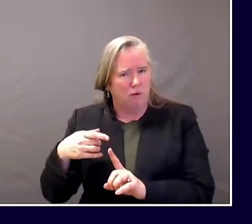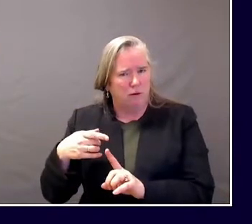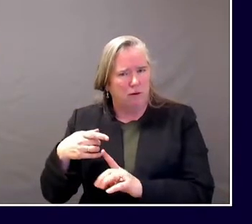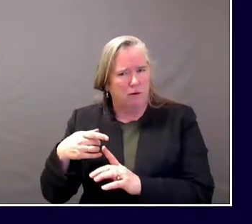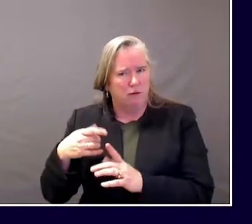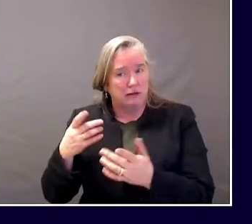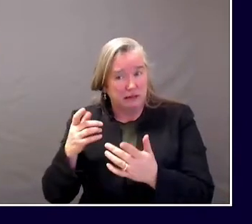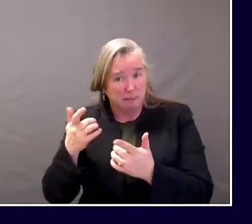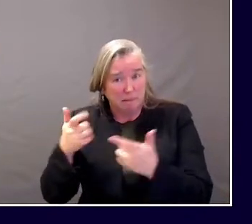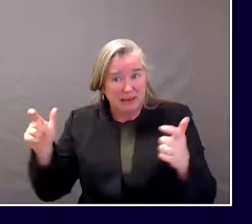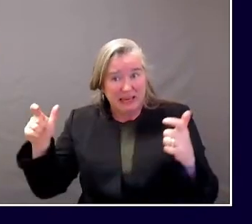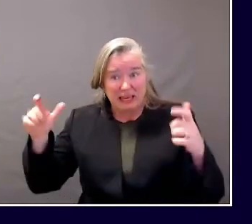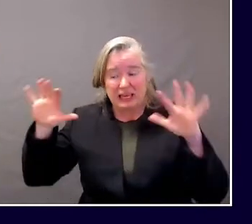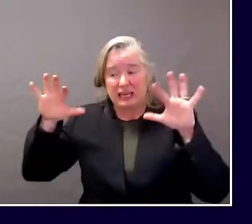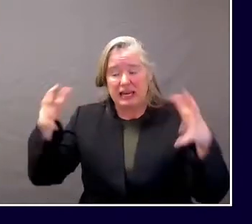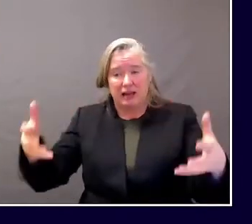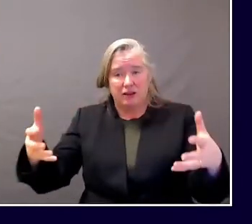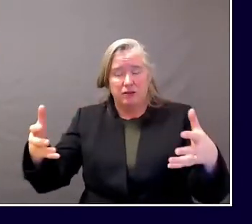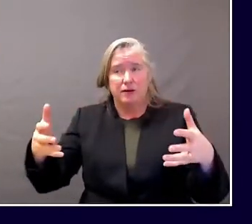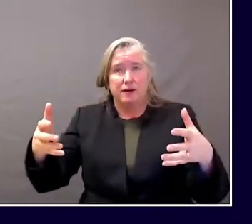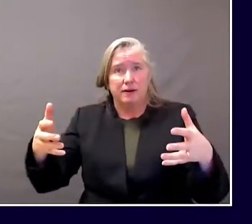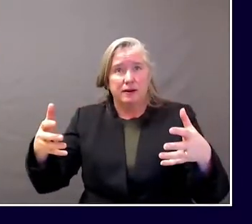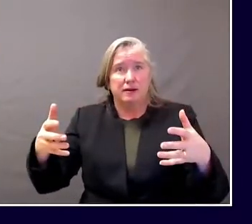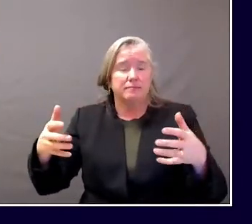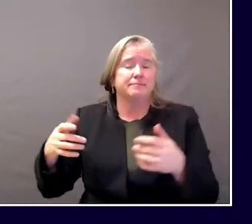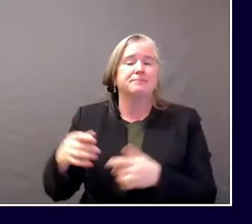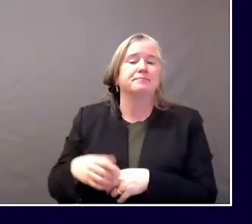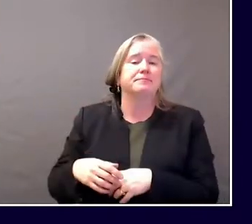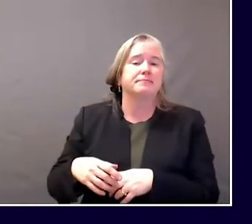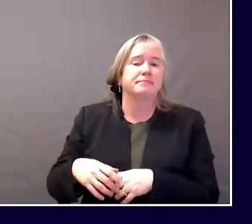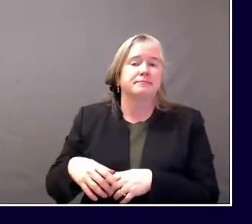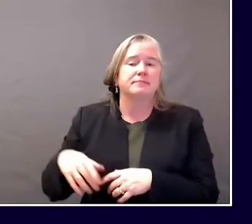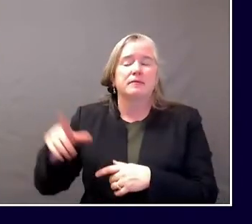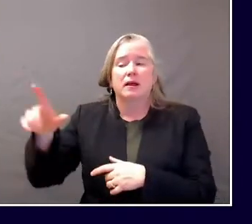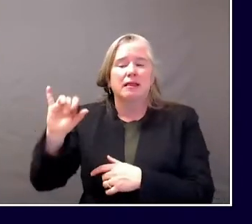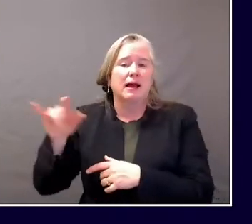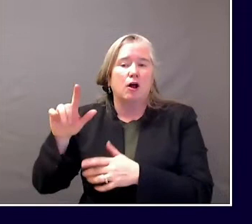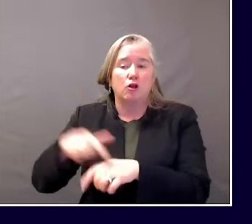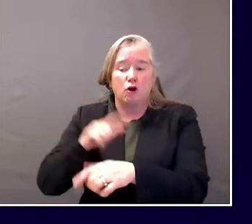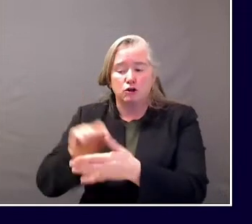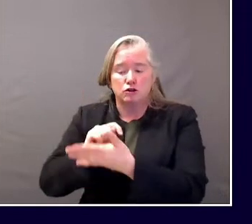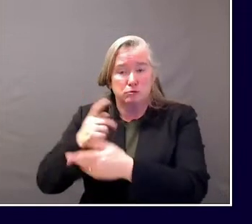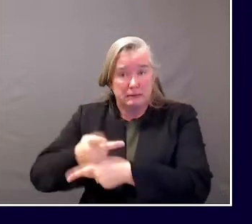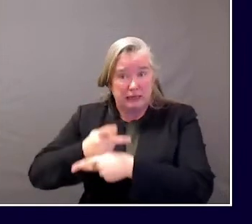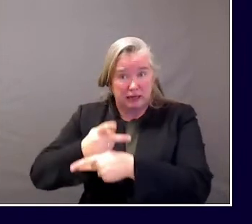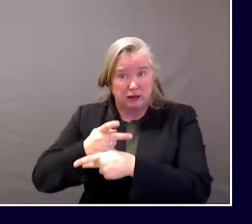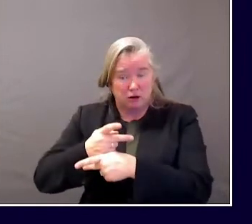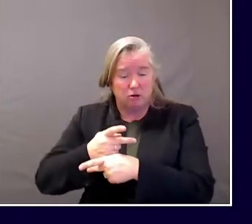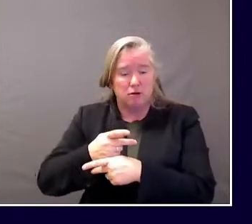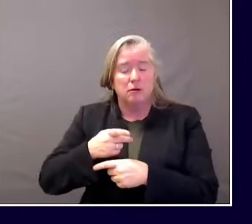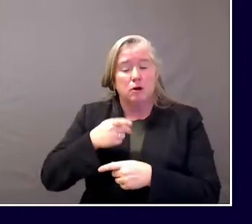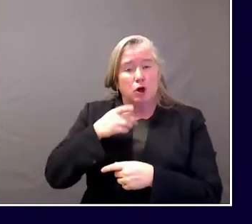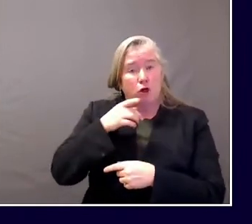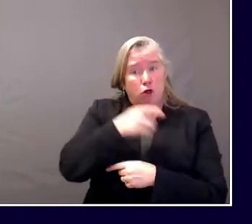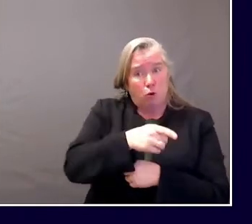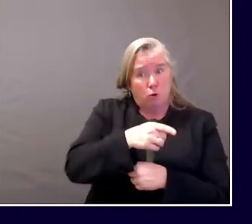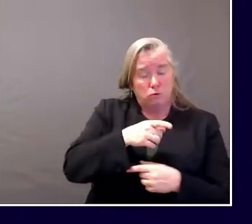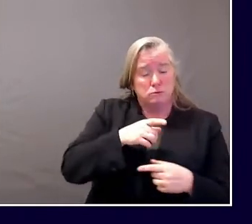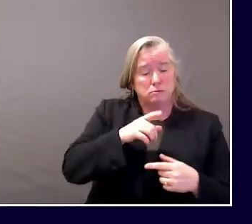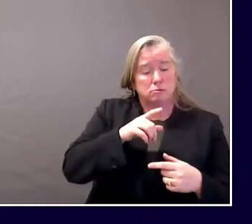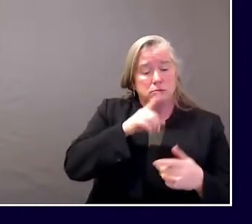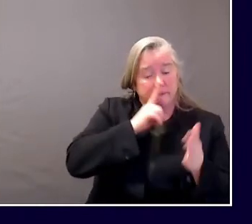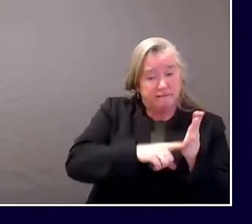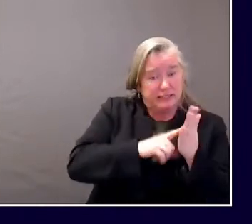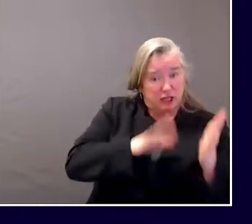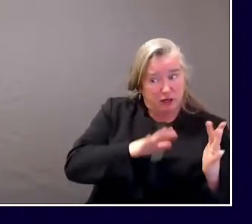large gathering or a facility like a long-term care facility, are they still able to gather that data?